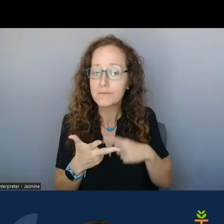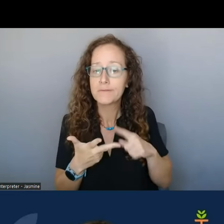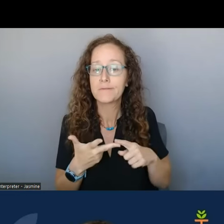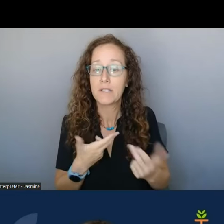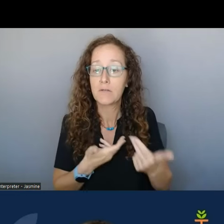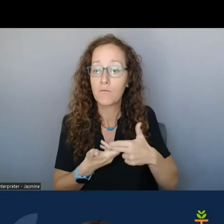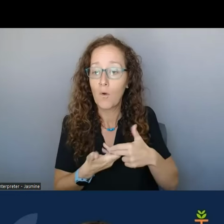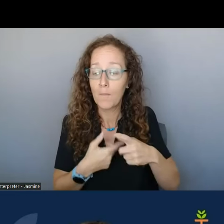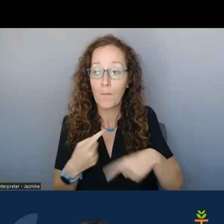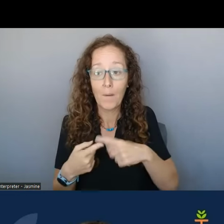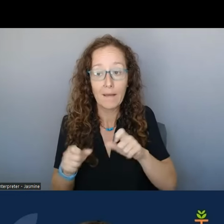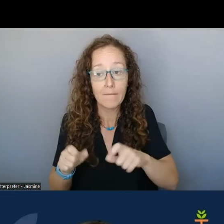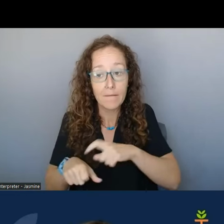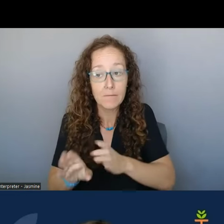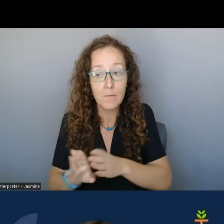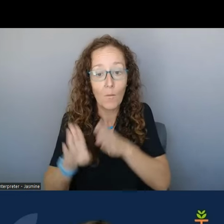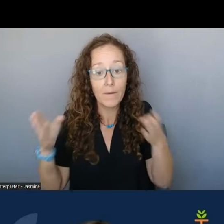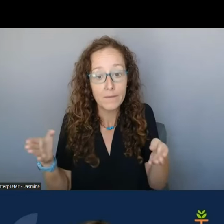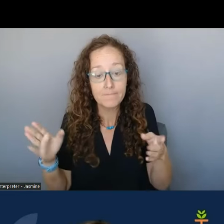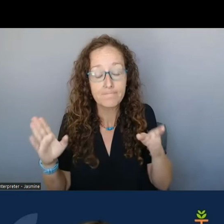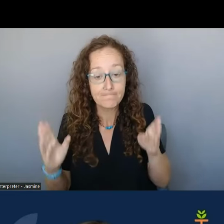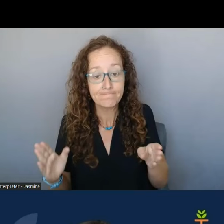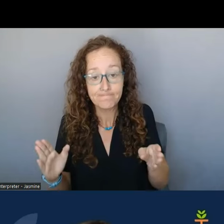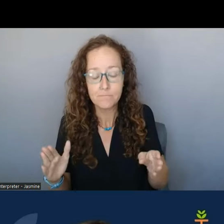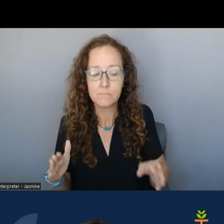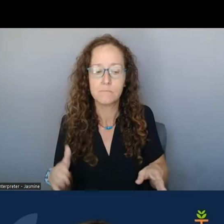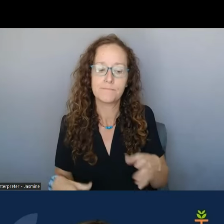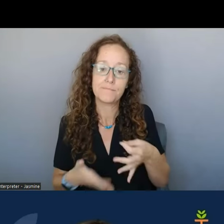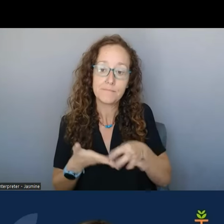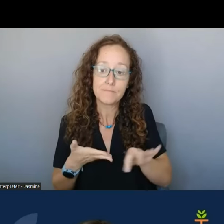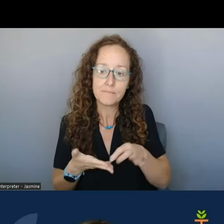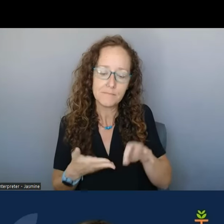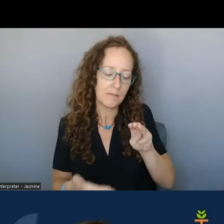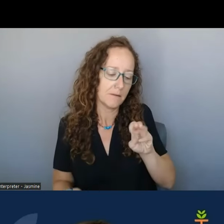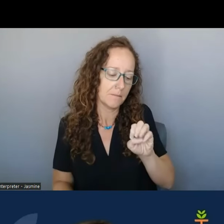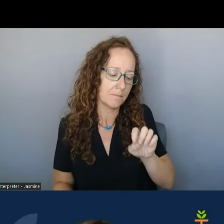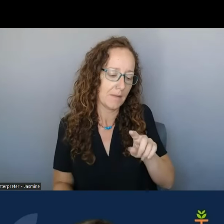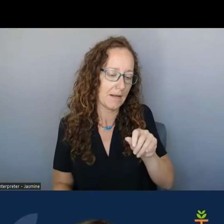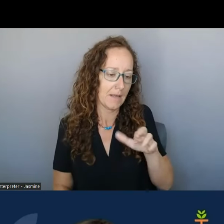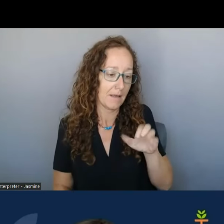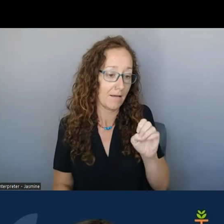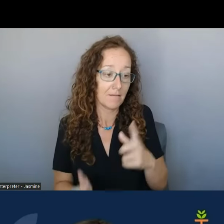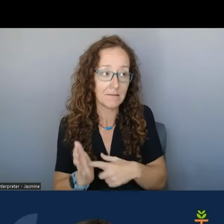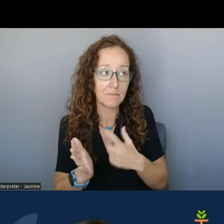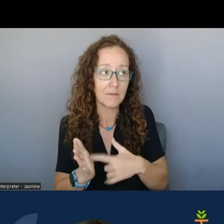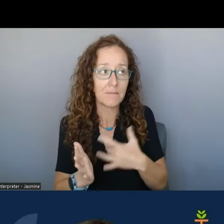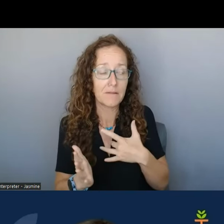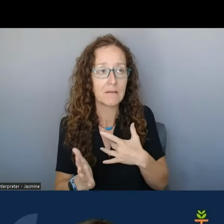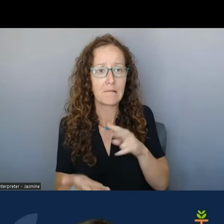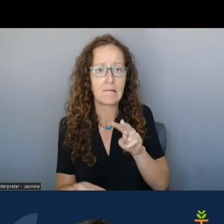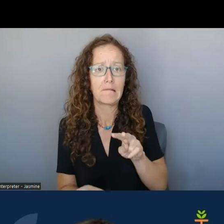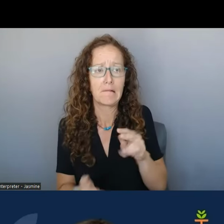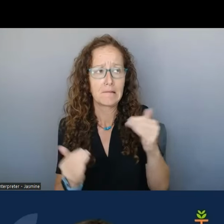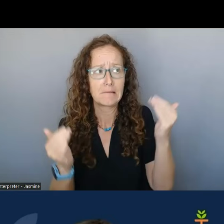enrollment periods. Medicare can be overwhelming. So very likely not everything that we talk